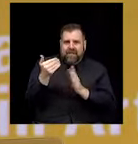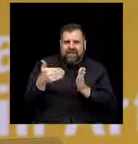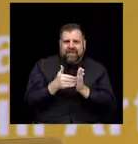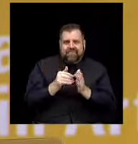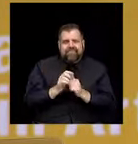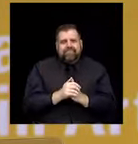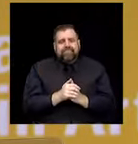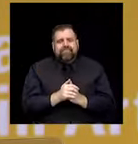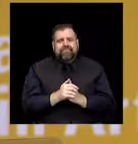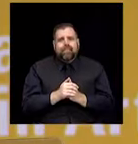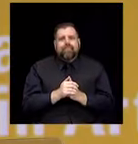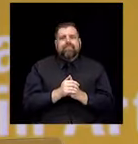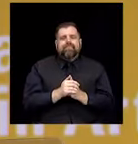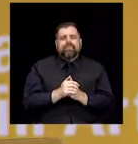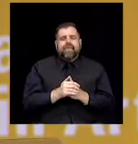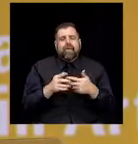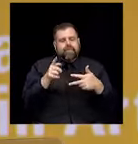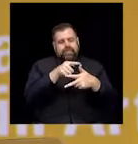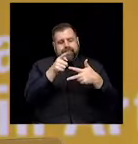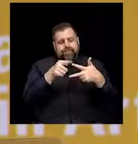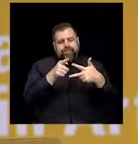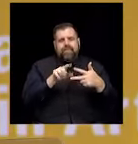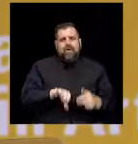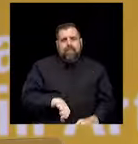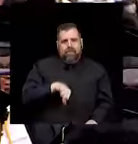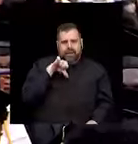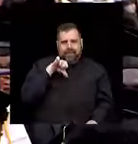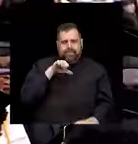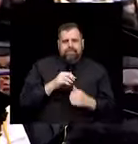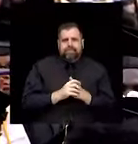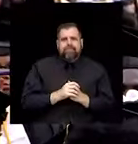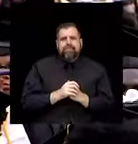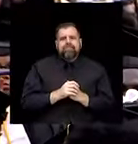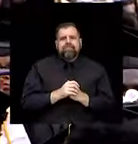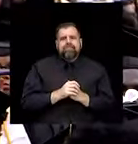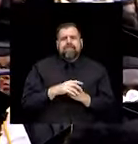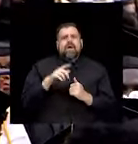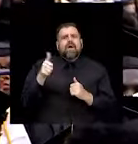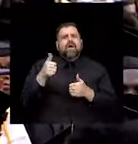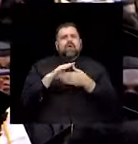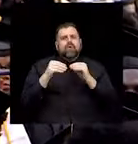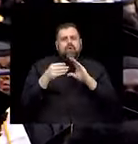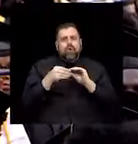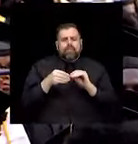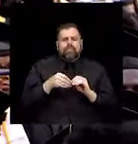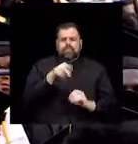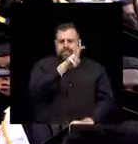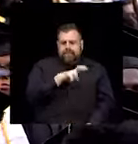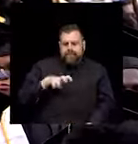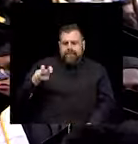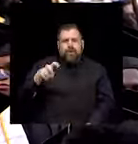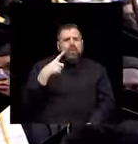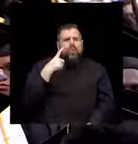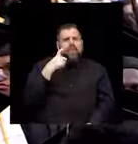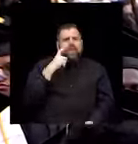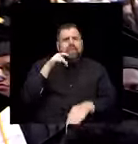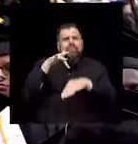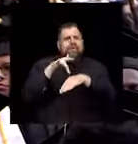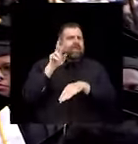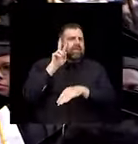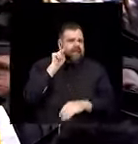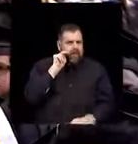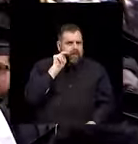An illustration of having pride in your work, another story involves a trip I took to Vietnam recently representing